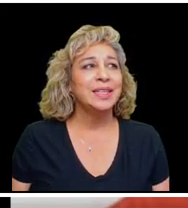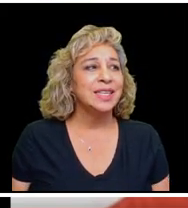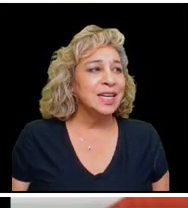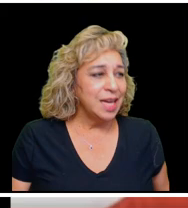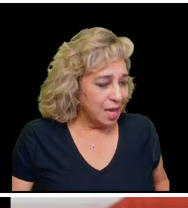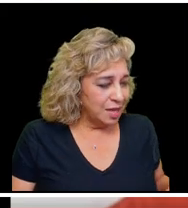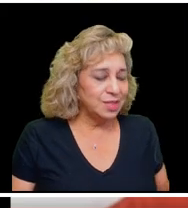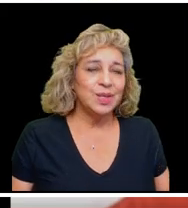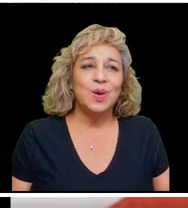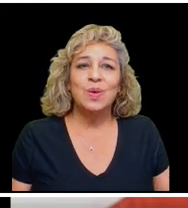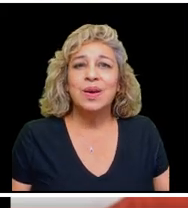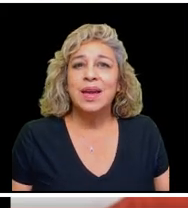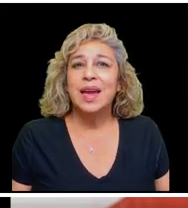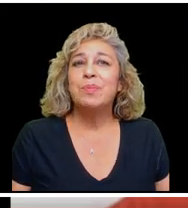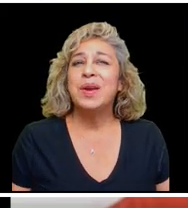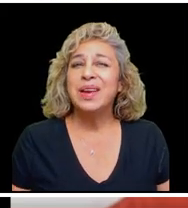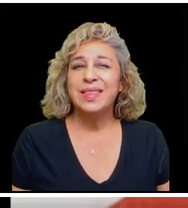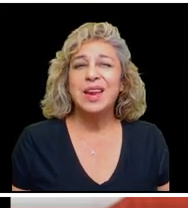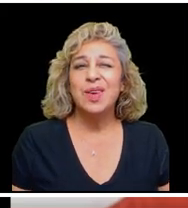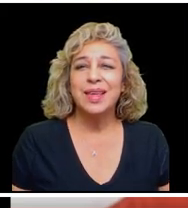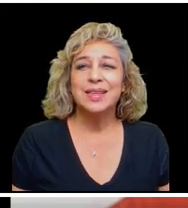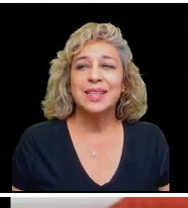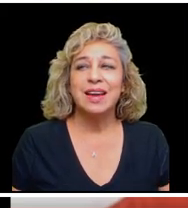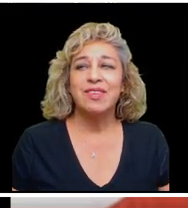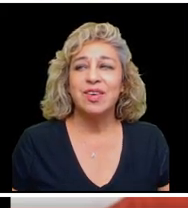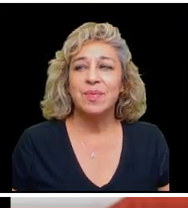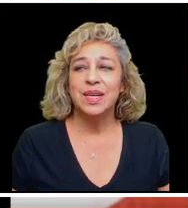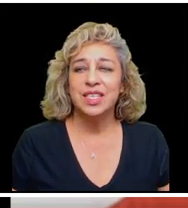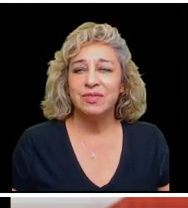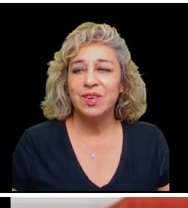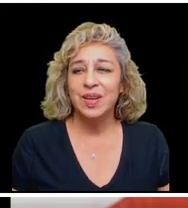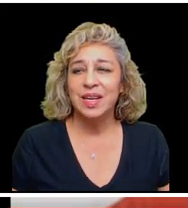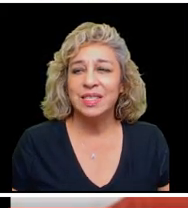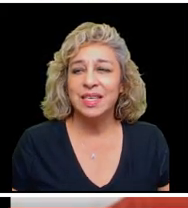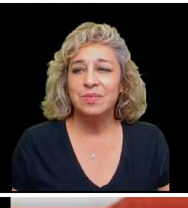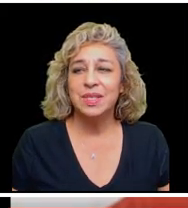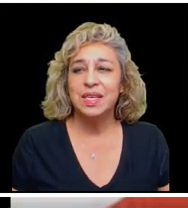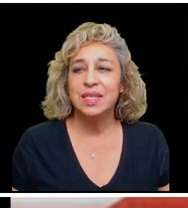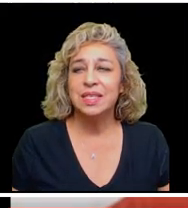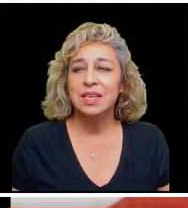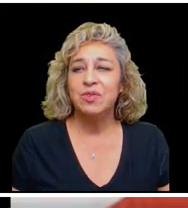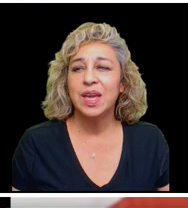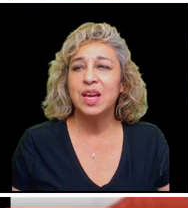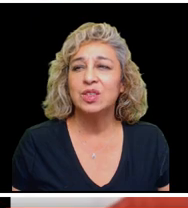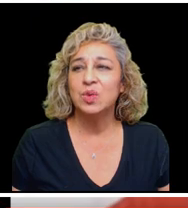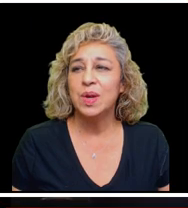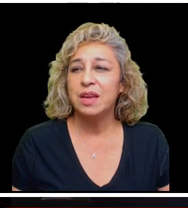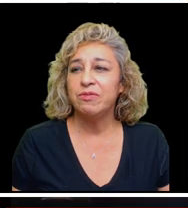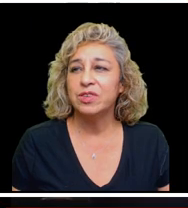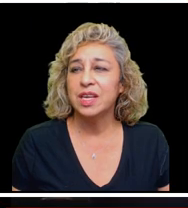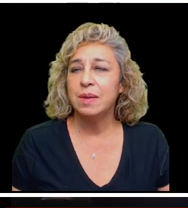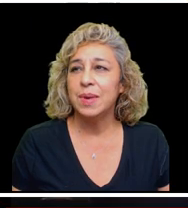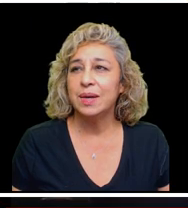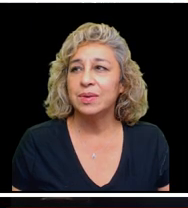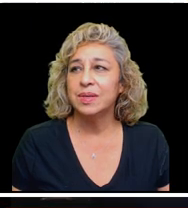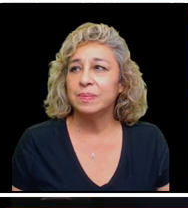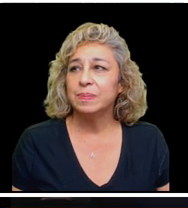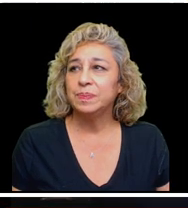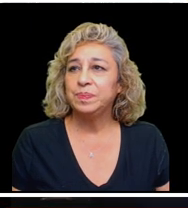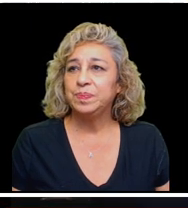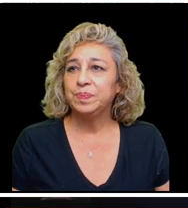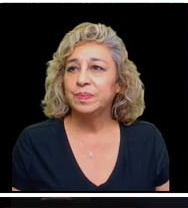well-liked so apparently they don't like this guy very much if you can listen let me see it let's see if we can go to when he first came